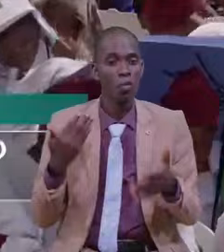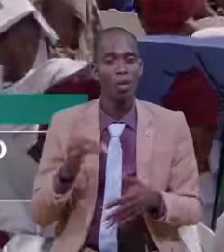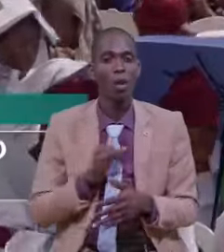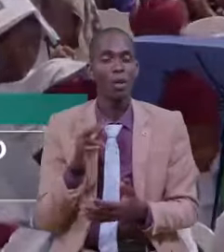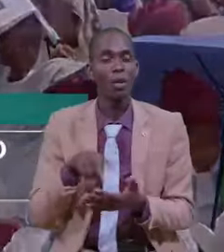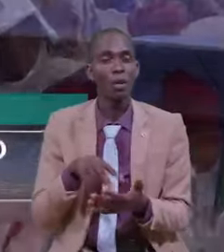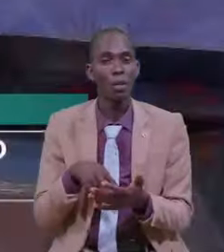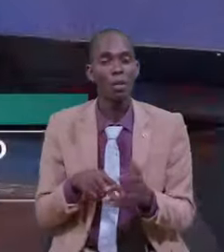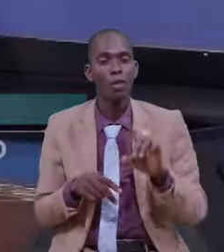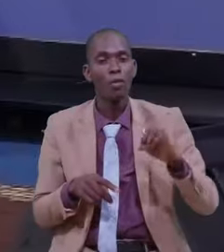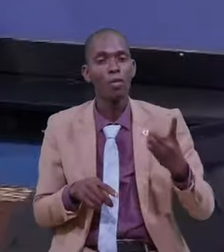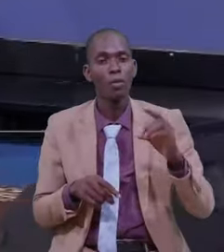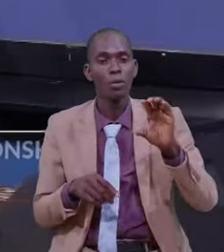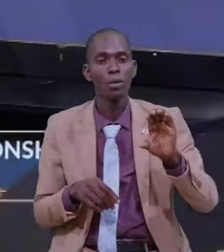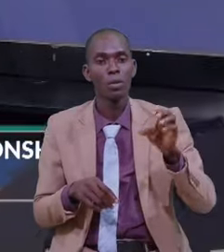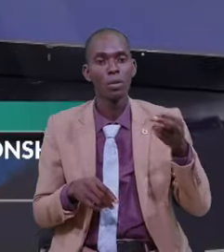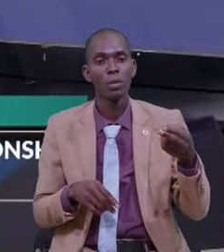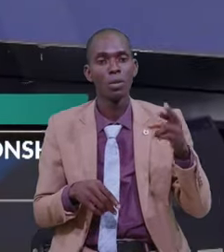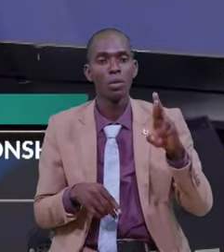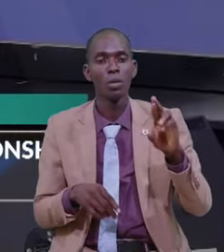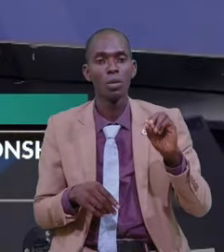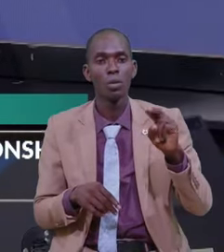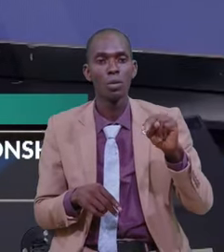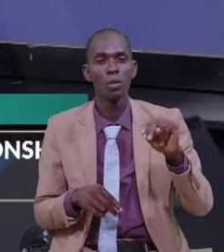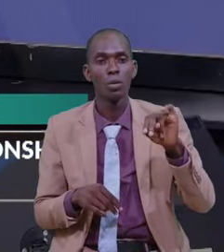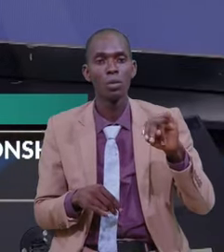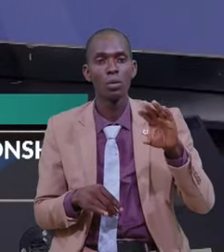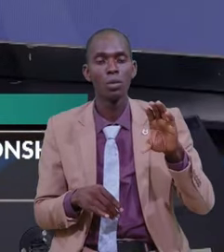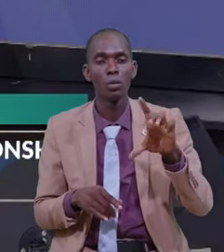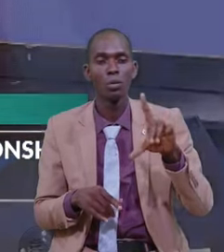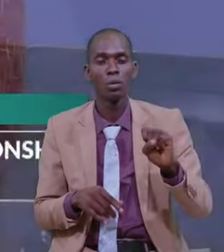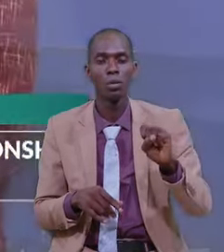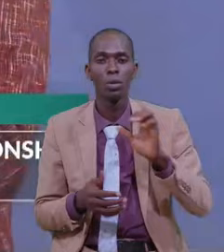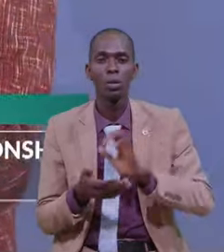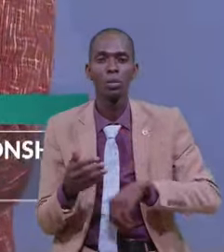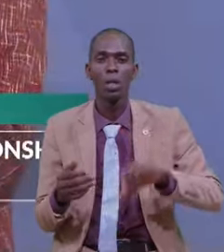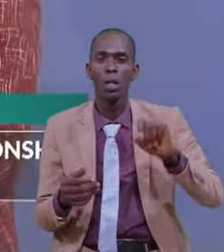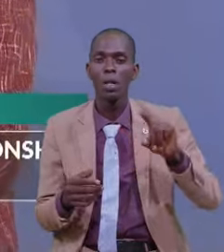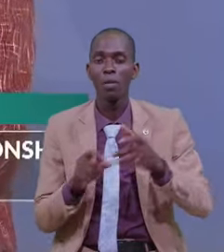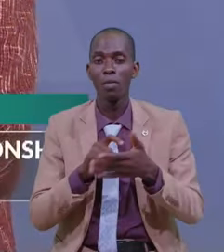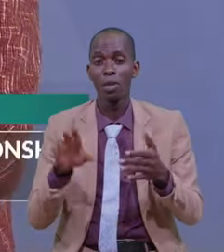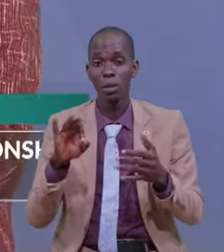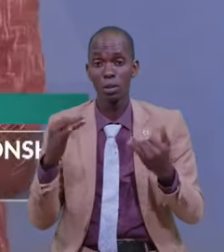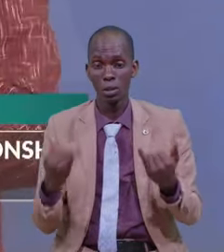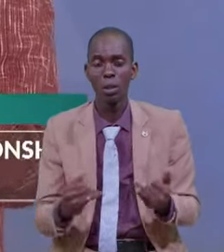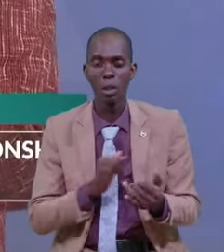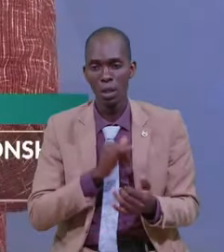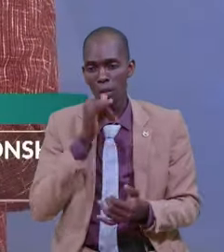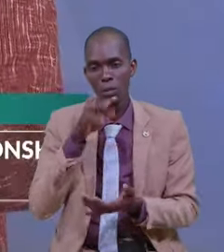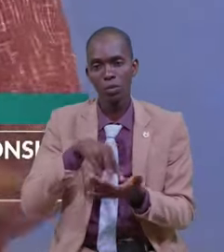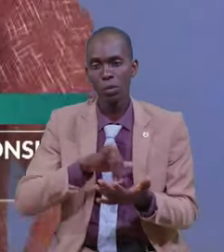1 Chronicles chapter 11 verse 9. Now I come to Psalm